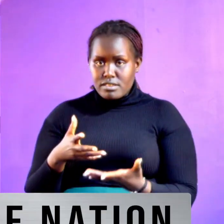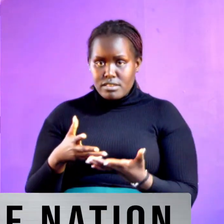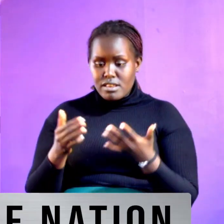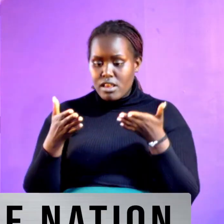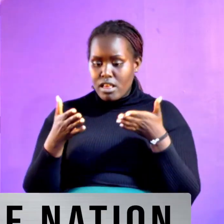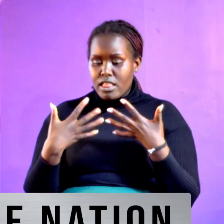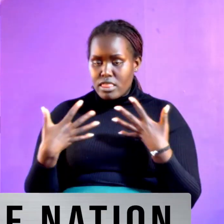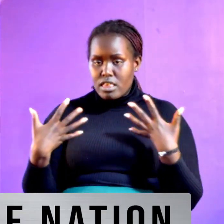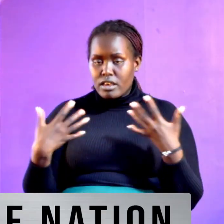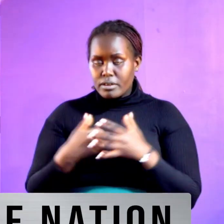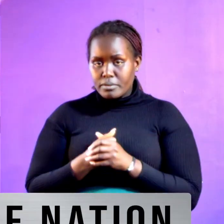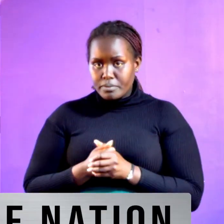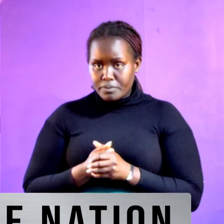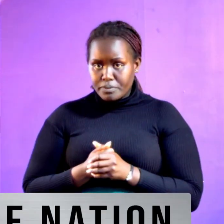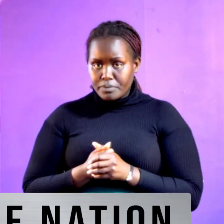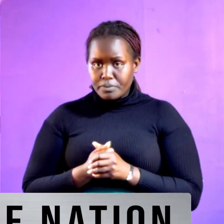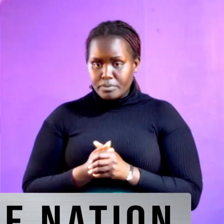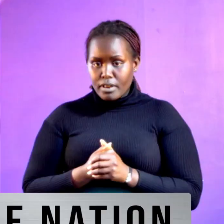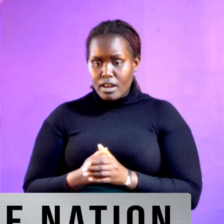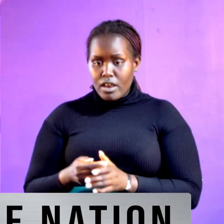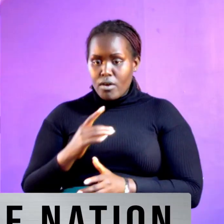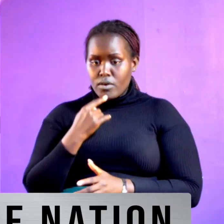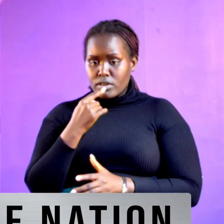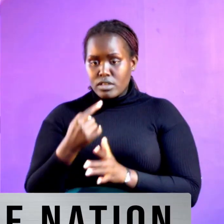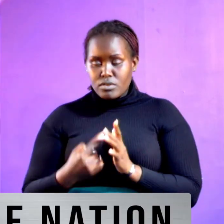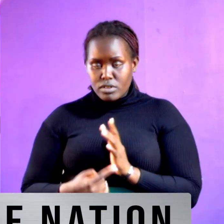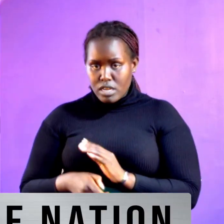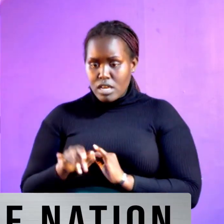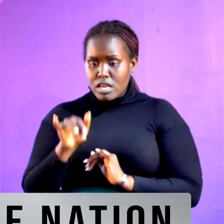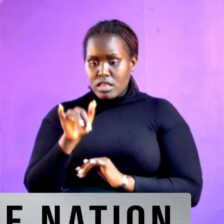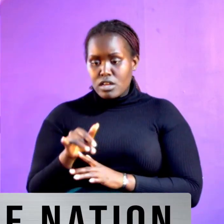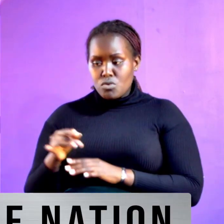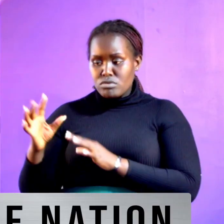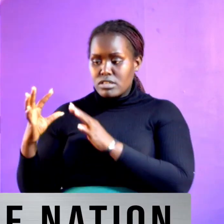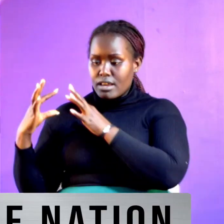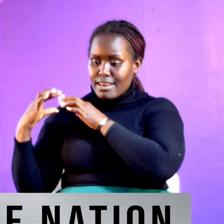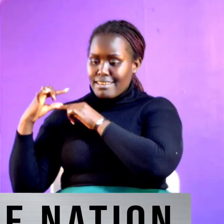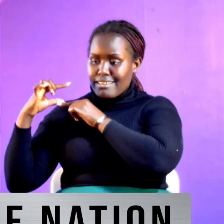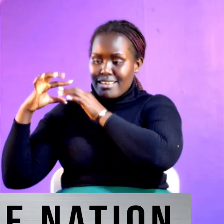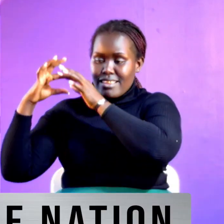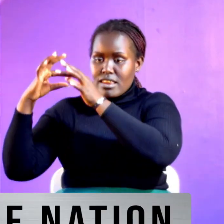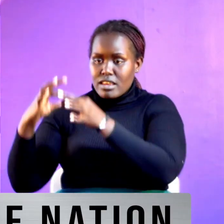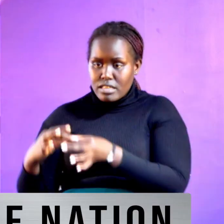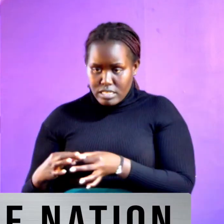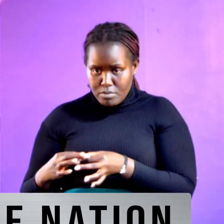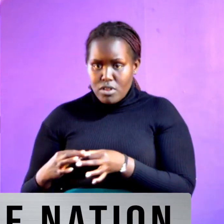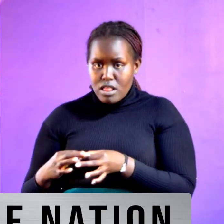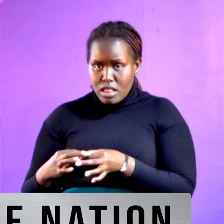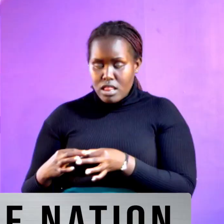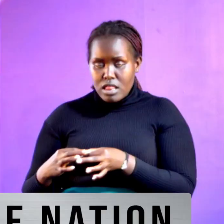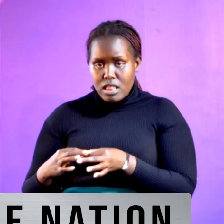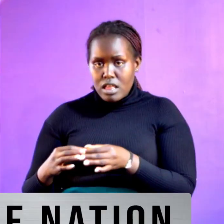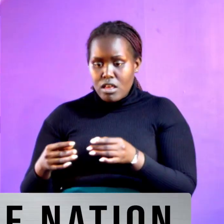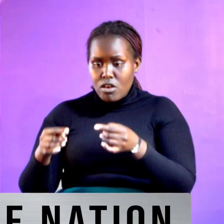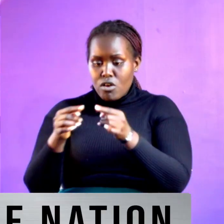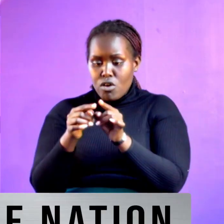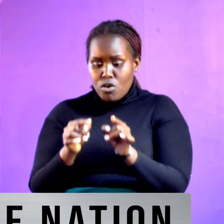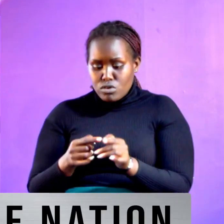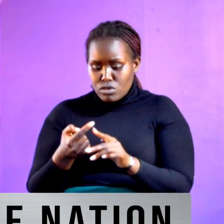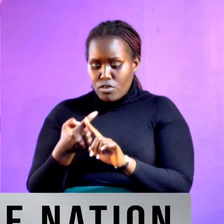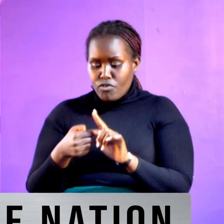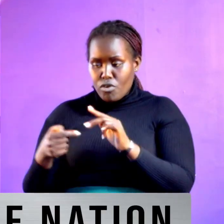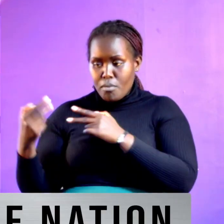conclave thing. So I just to mention is that that one was inevitable. And Okay. and it has also come from a